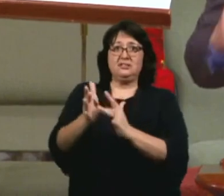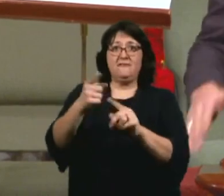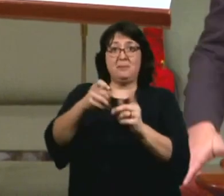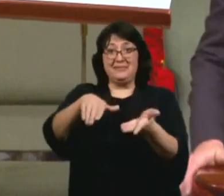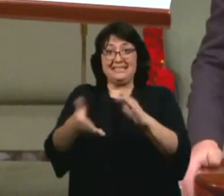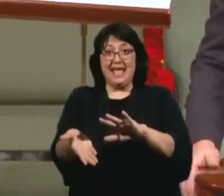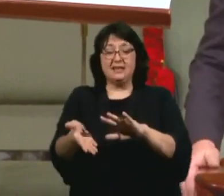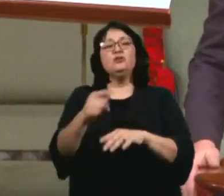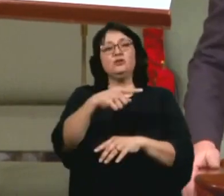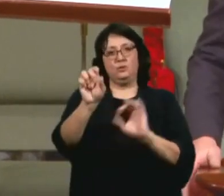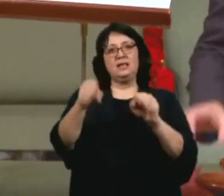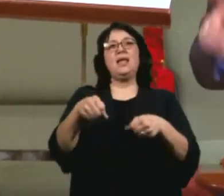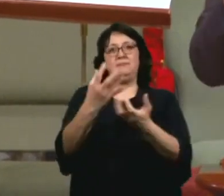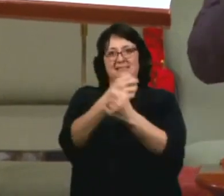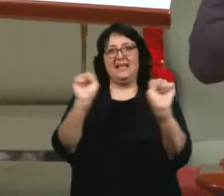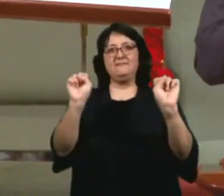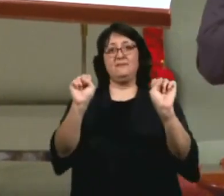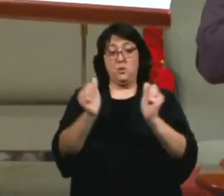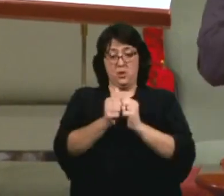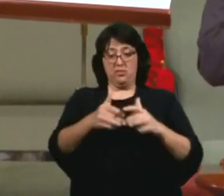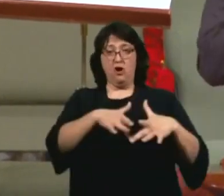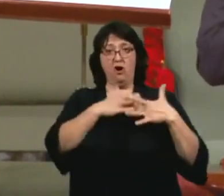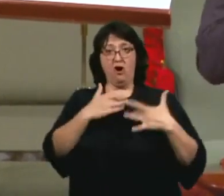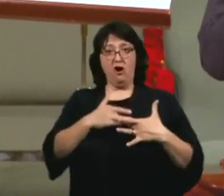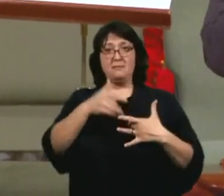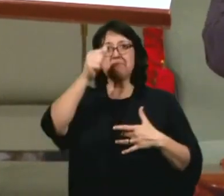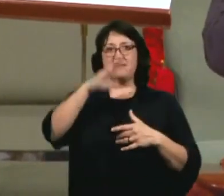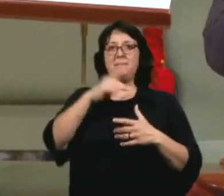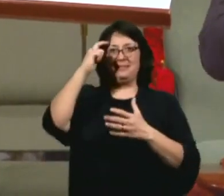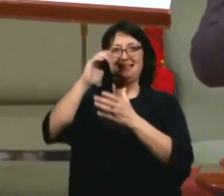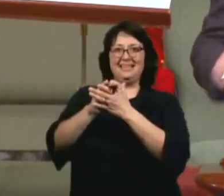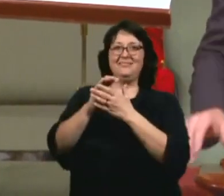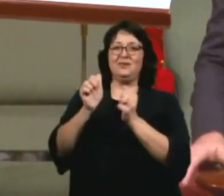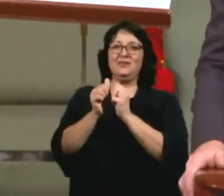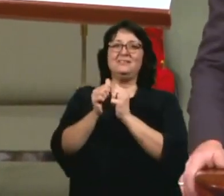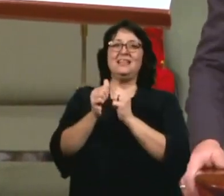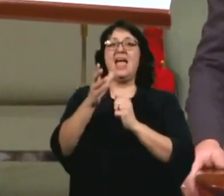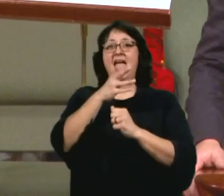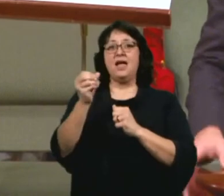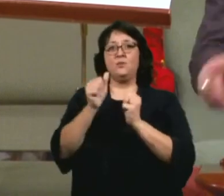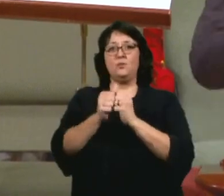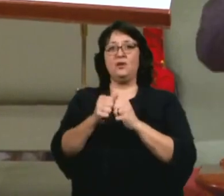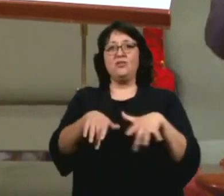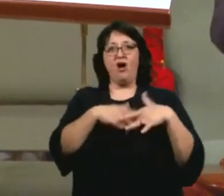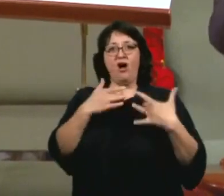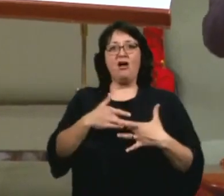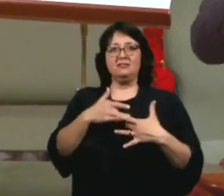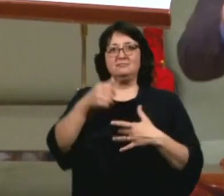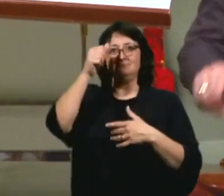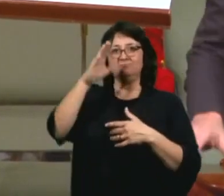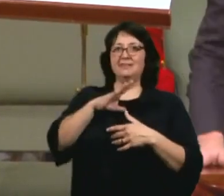you can be saved. For with the heart man believeth into righteousness, with the mouth confession is made into salvation. If you're here